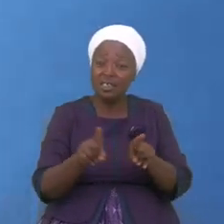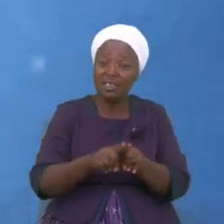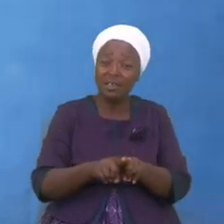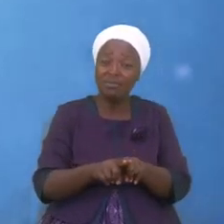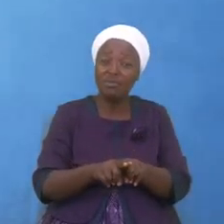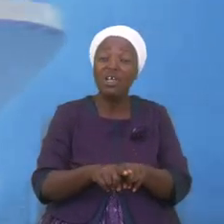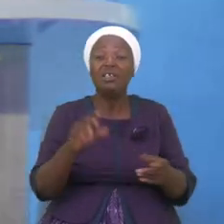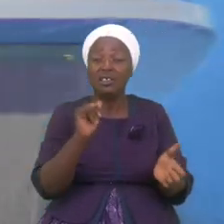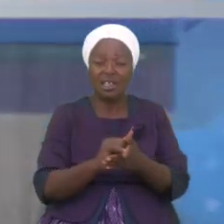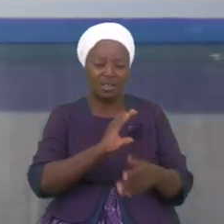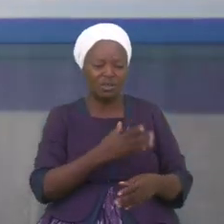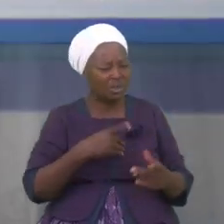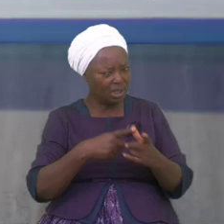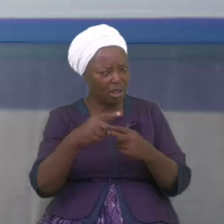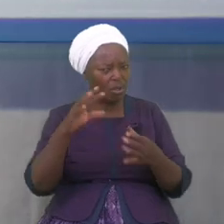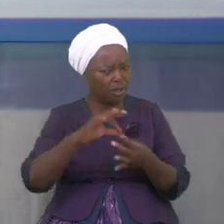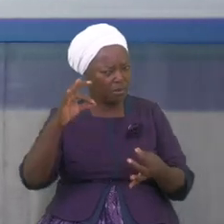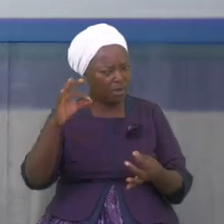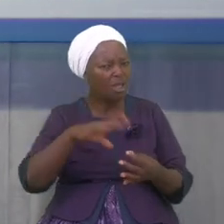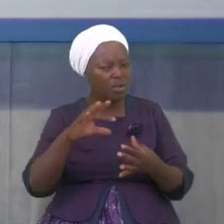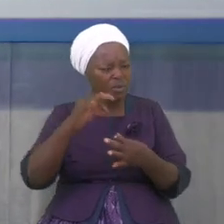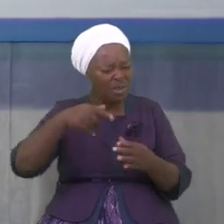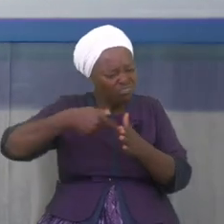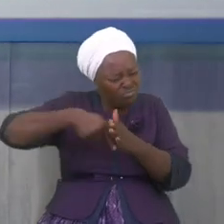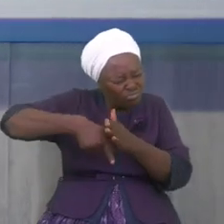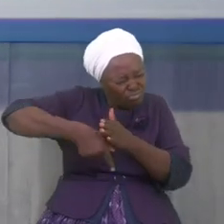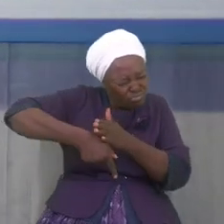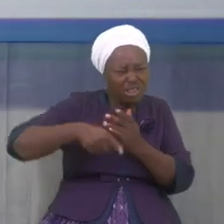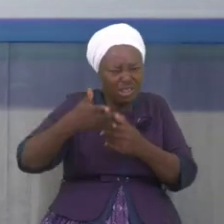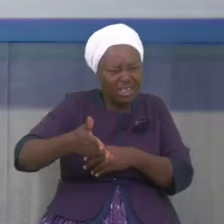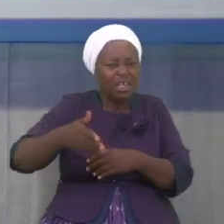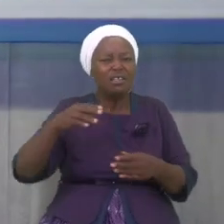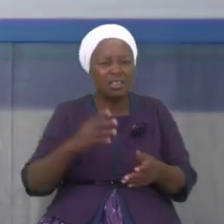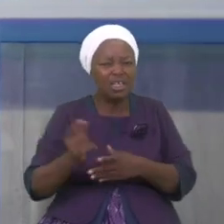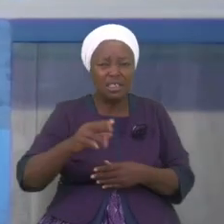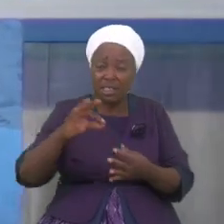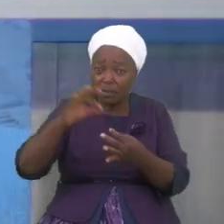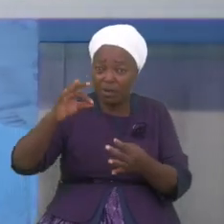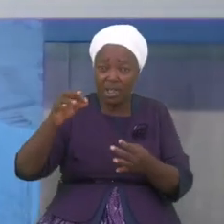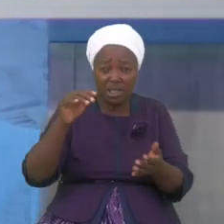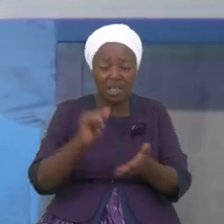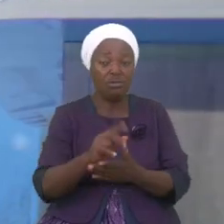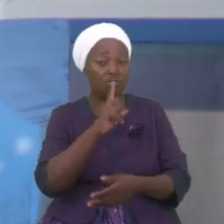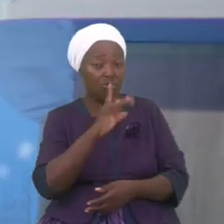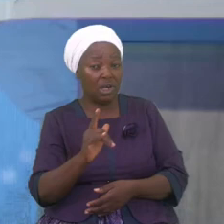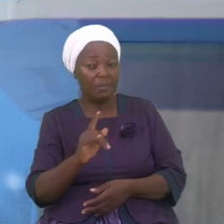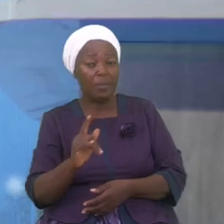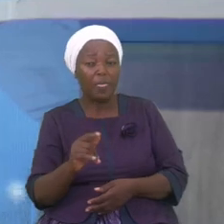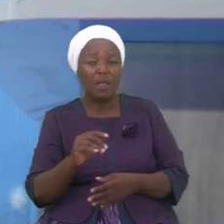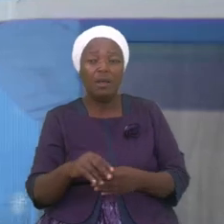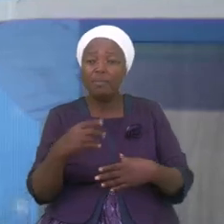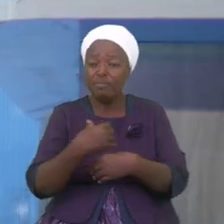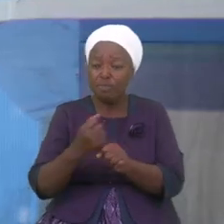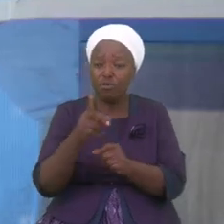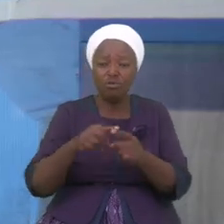spirit. Your spirit, very deep there is a spirit that actually makes you do what you